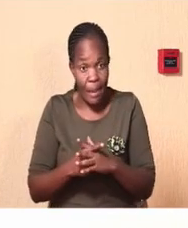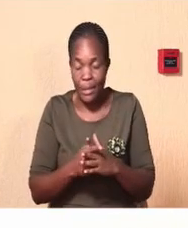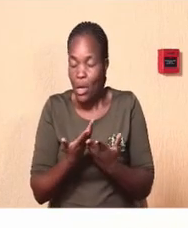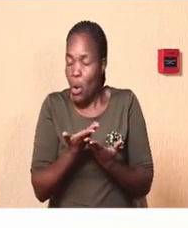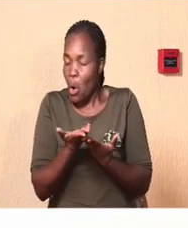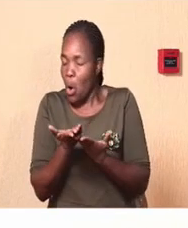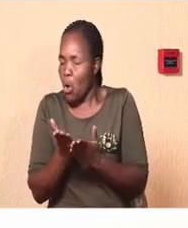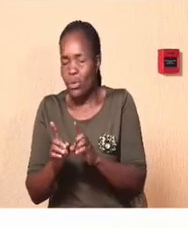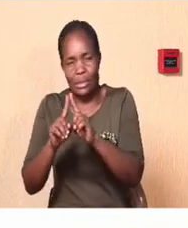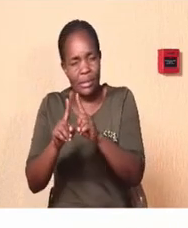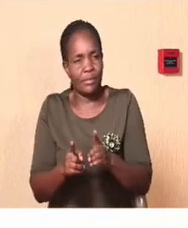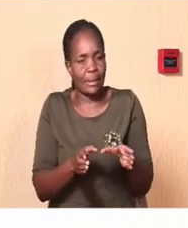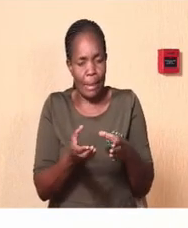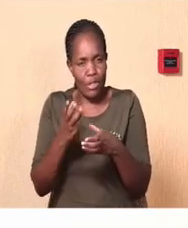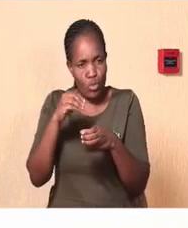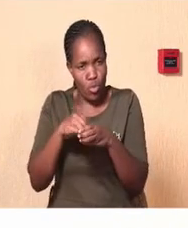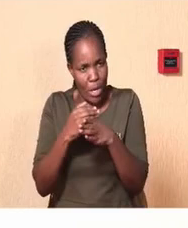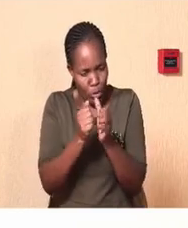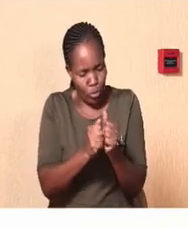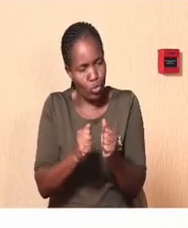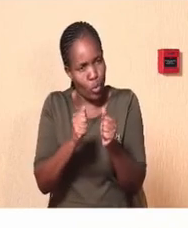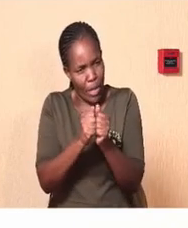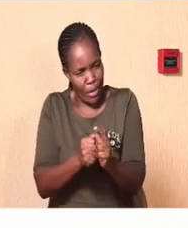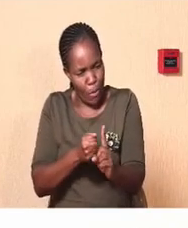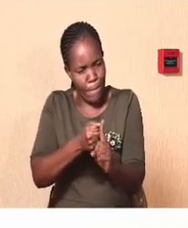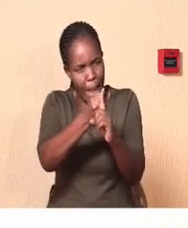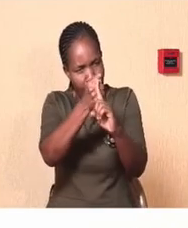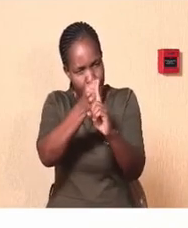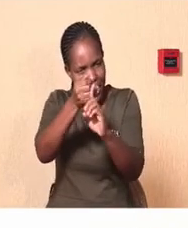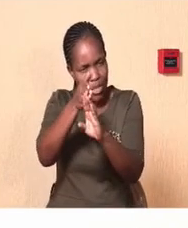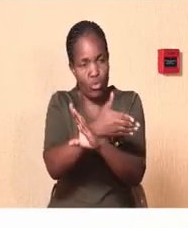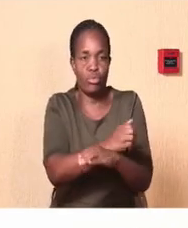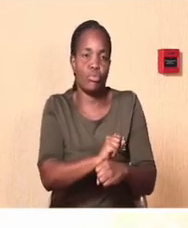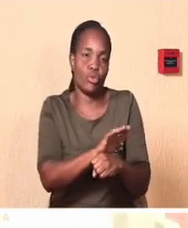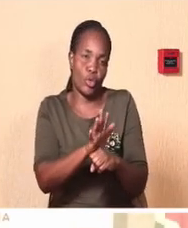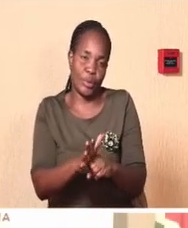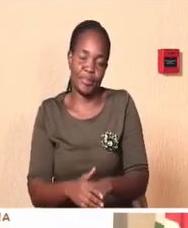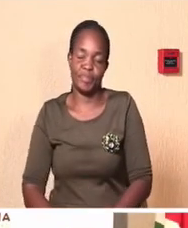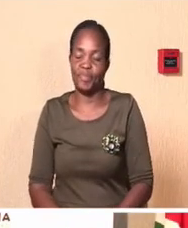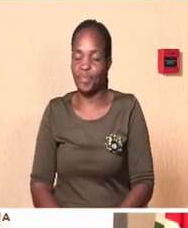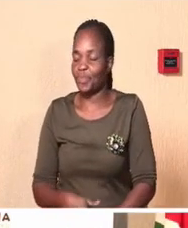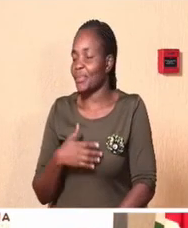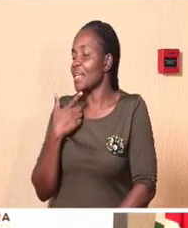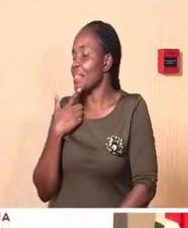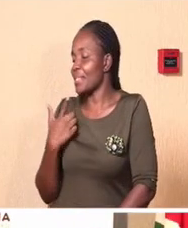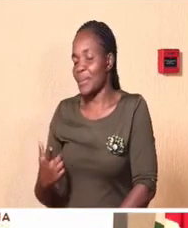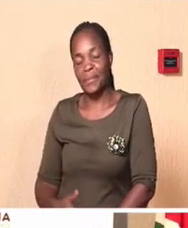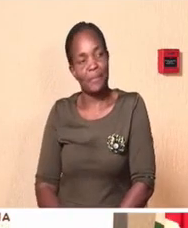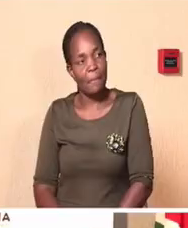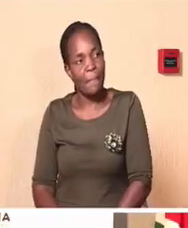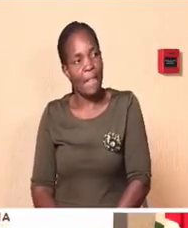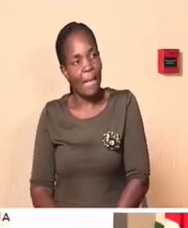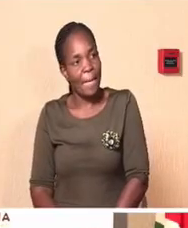and expertise together and deal with the situation. Yeah. Thank you, Honorable. Dr. Moses, pick